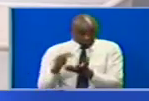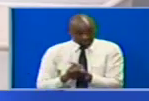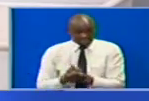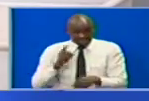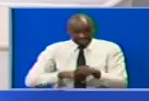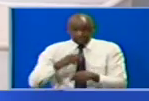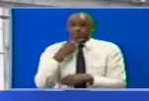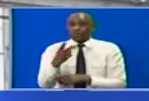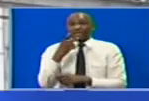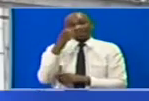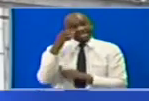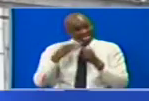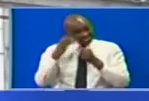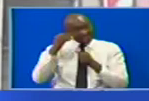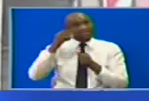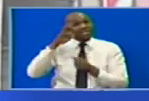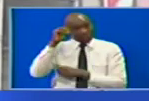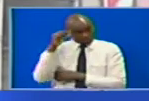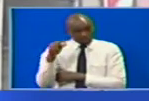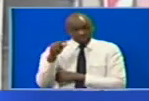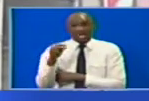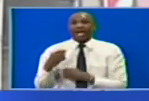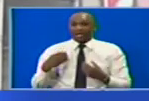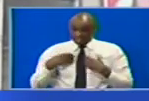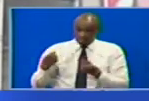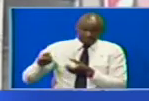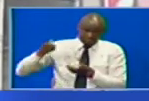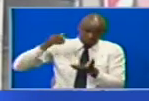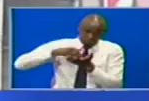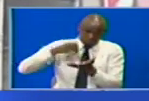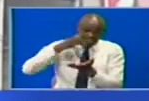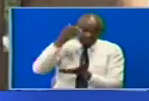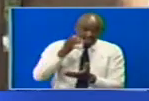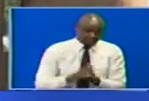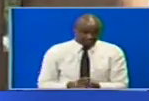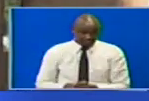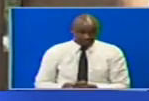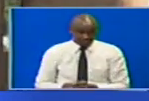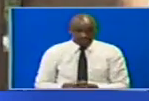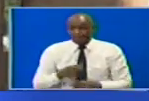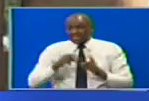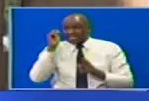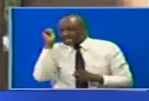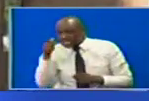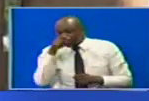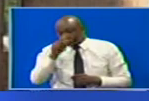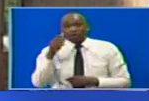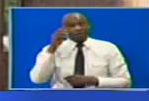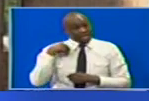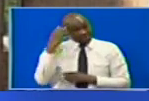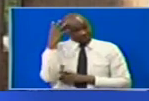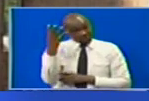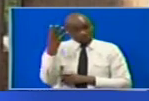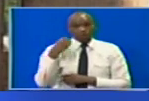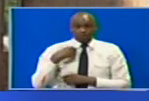some 280 megawatts of steam power was fed to the grid. Although Kenya is the fourth largest